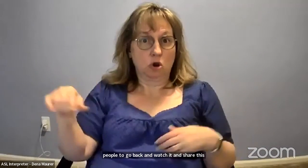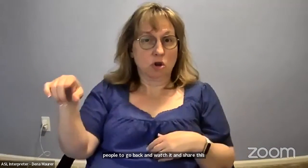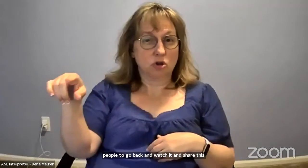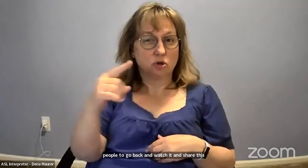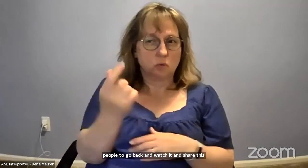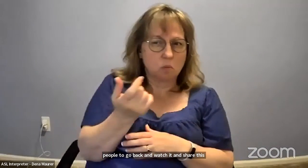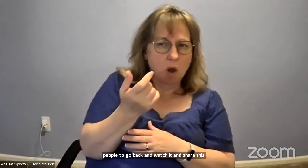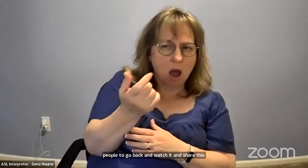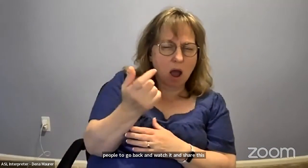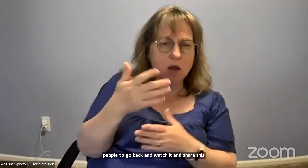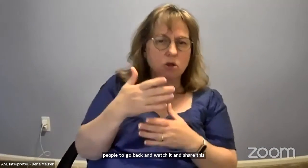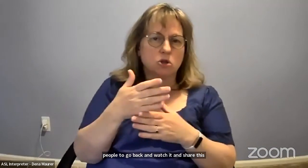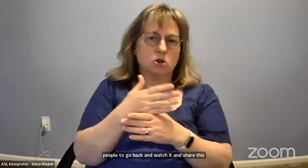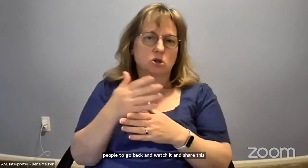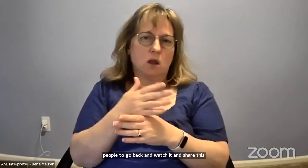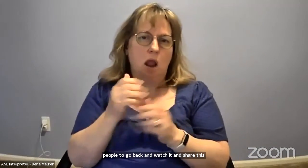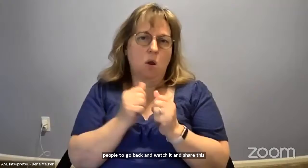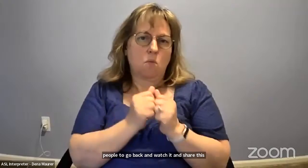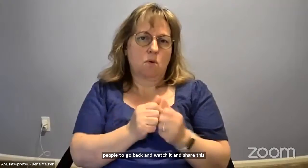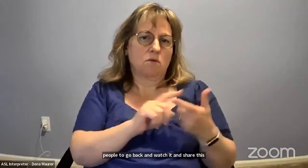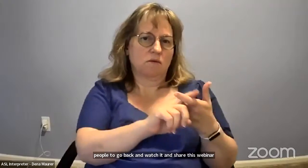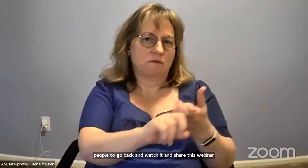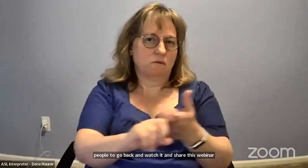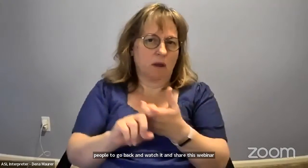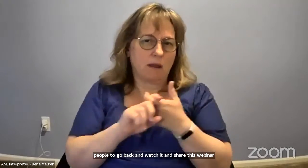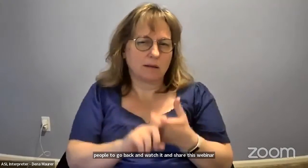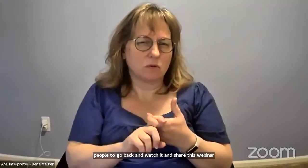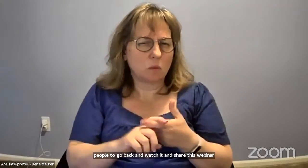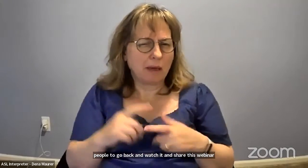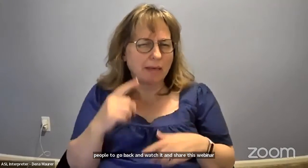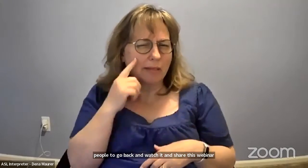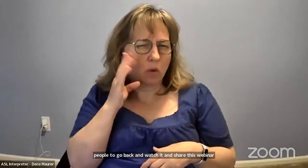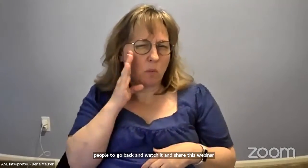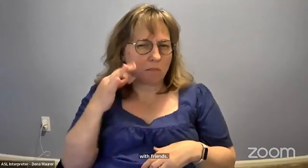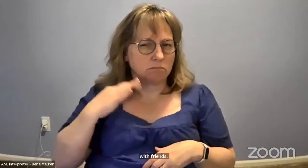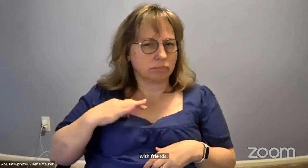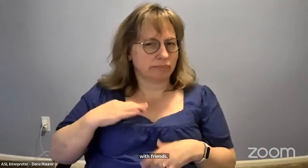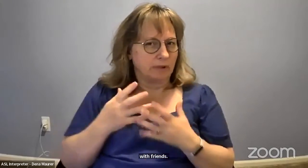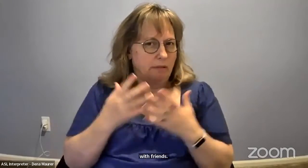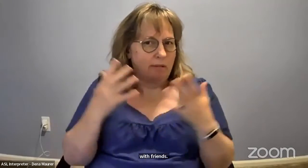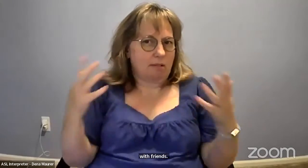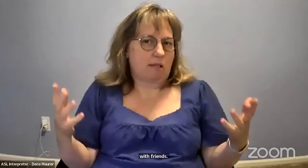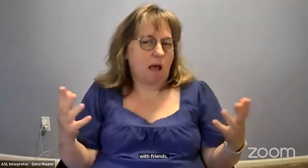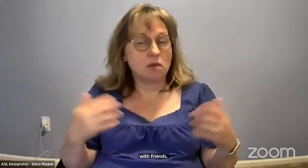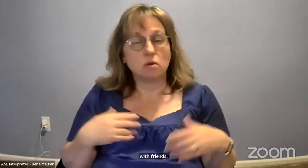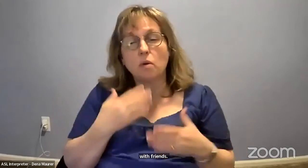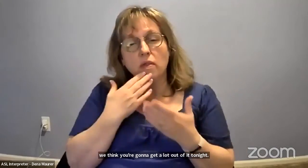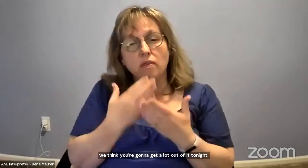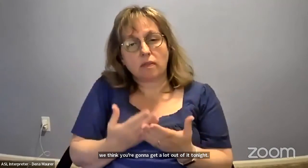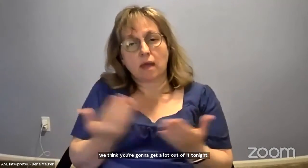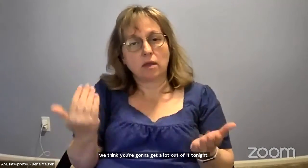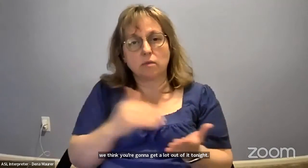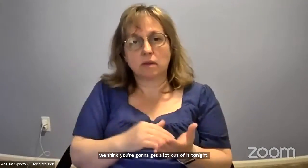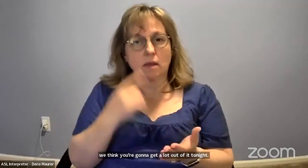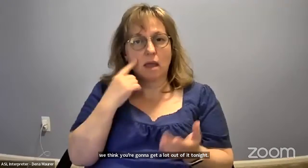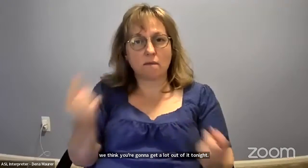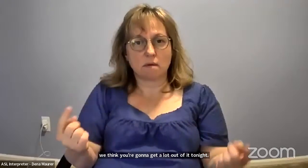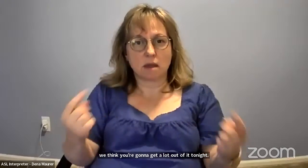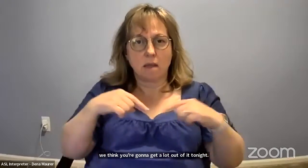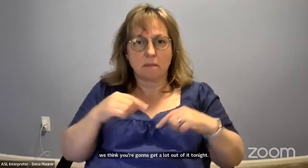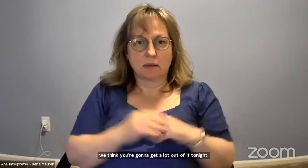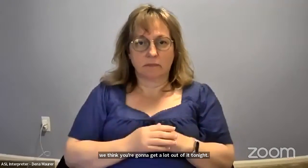with friends, because we think you're going to get a lot out of it tonight. So again, thank you so much for being here. Right now, I want to introduce